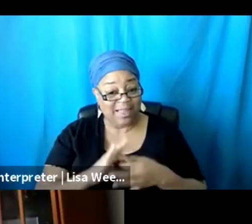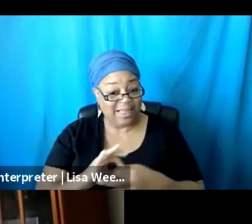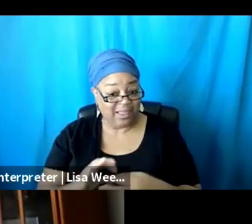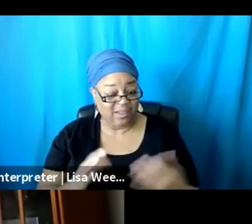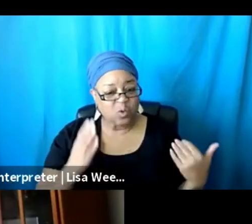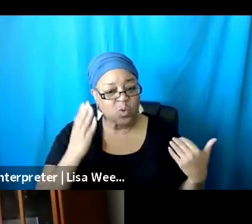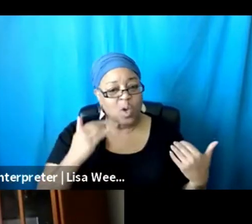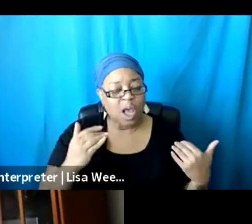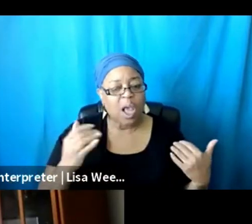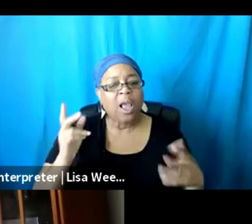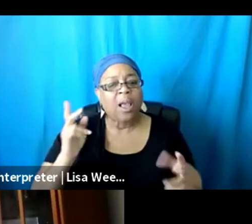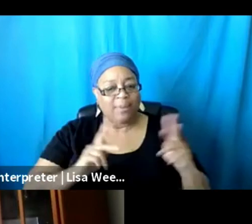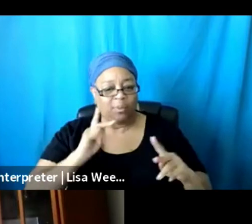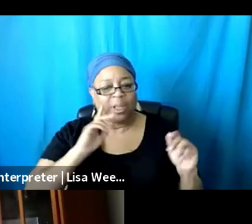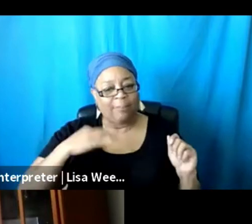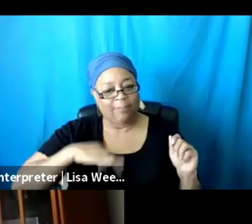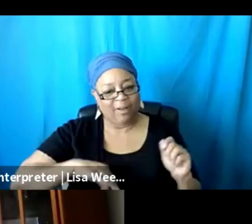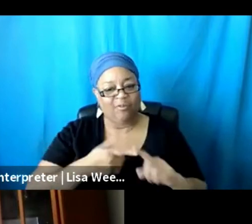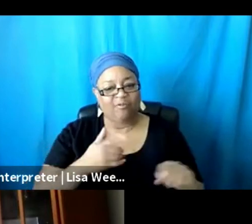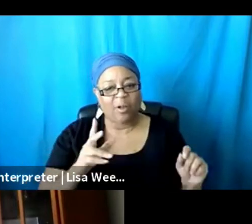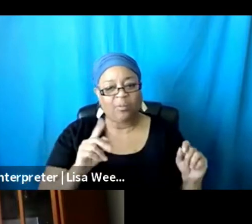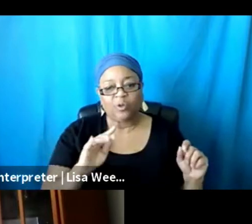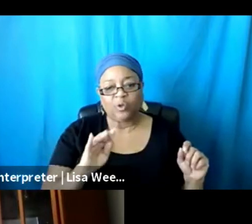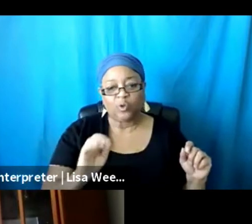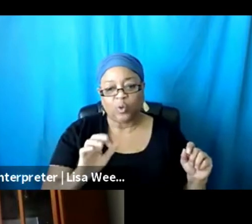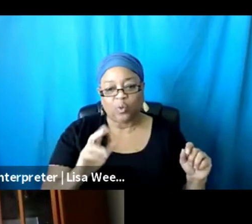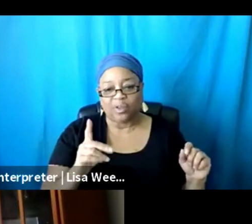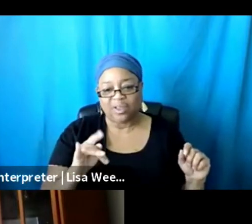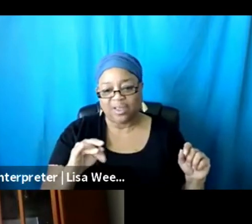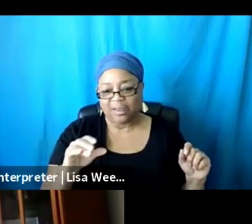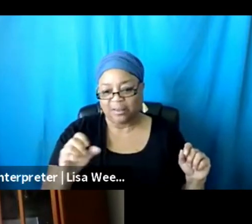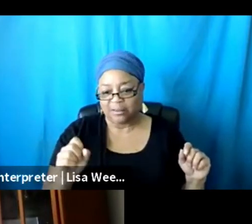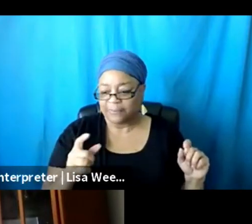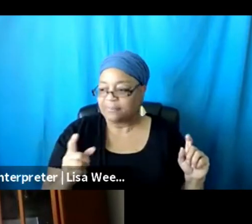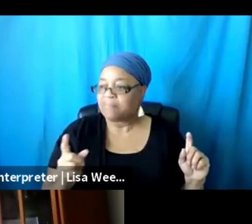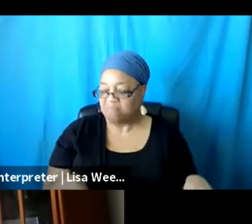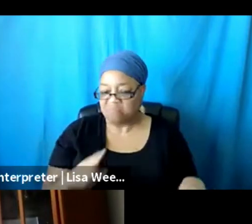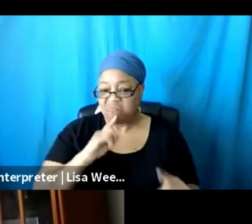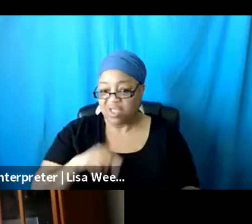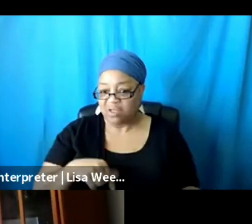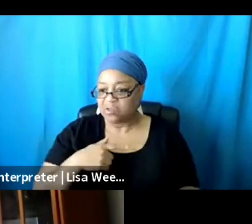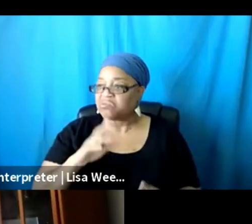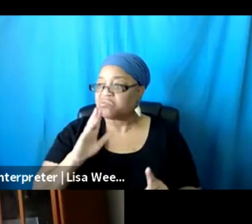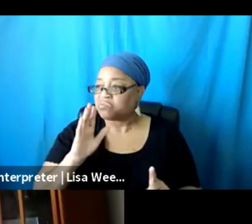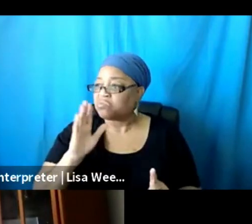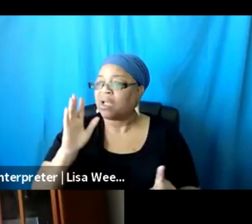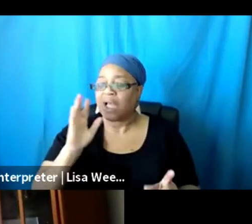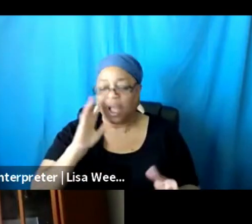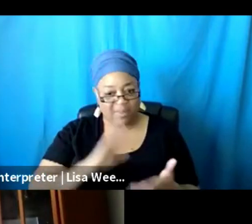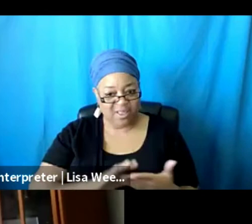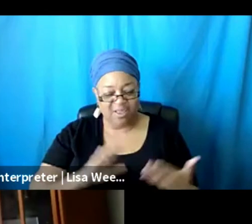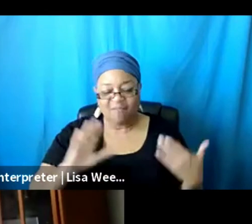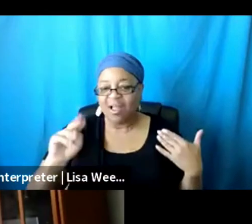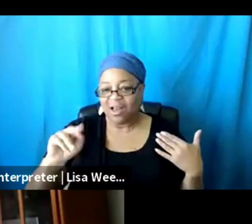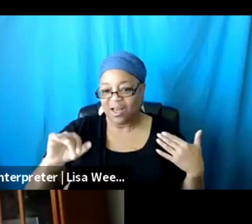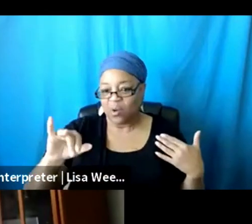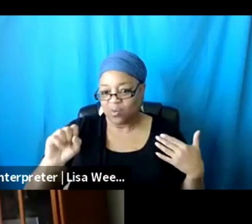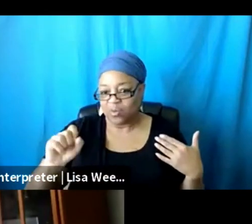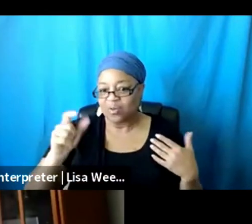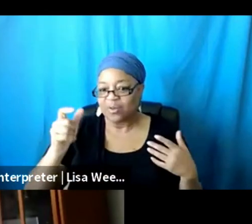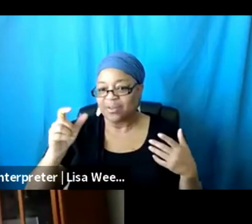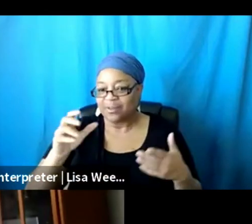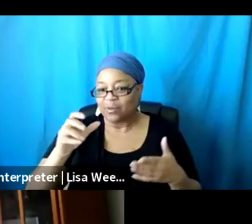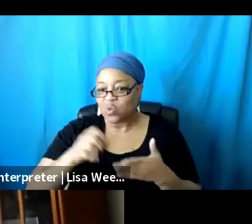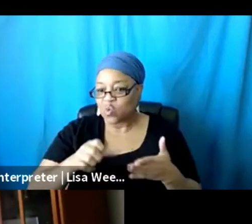from the toolkits and more? I believe those will be posted on the National Academy site. And if not, I think we